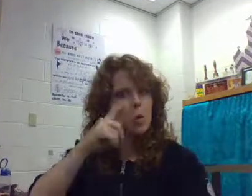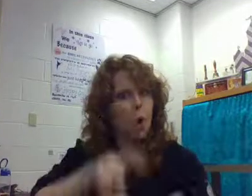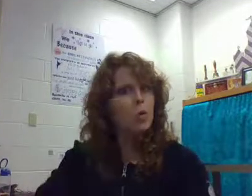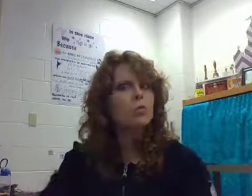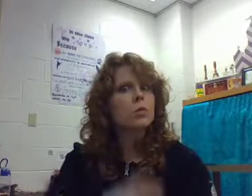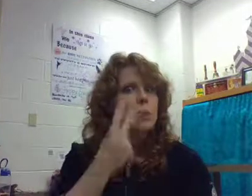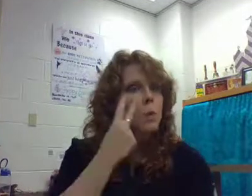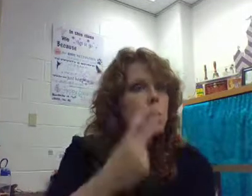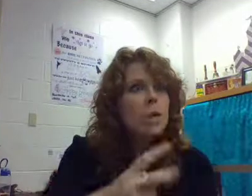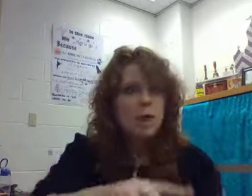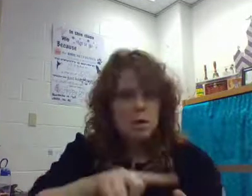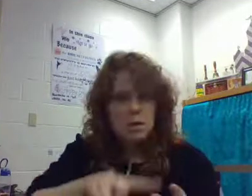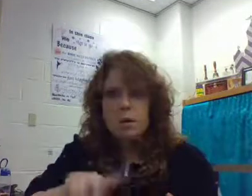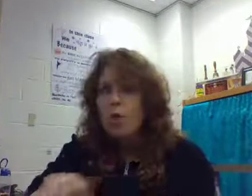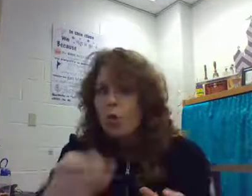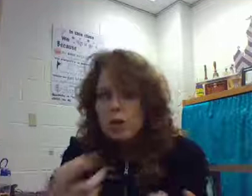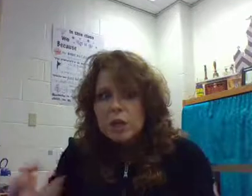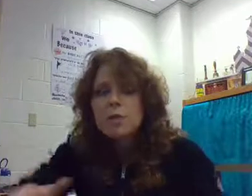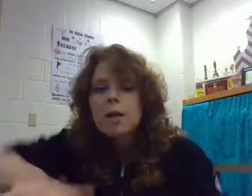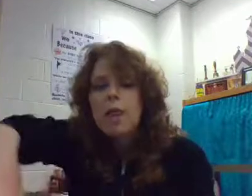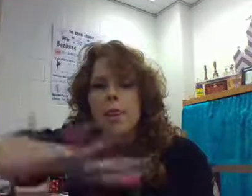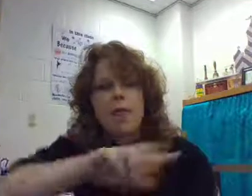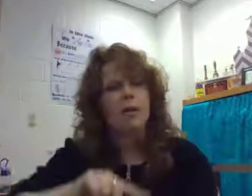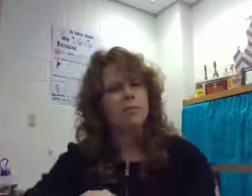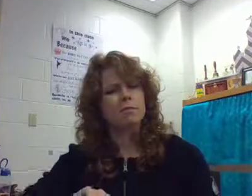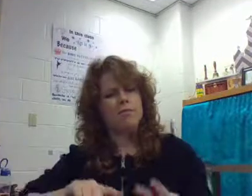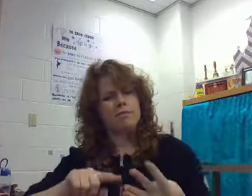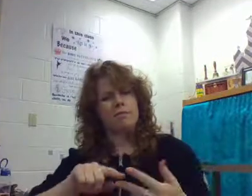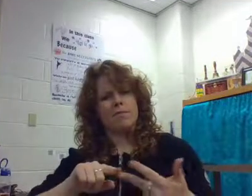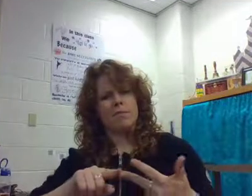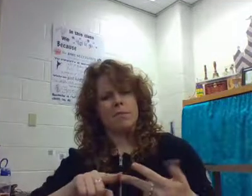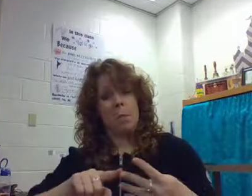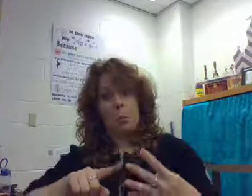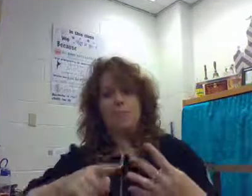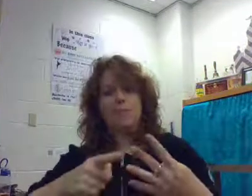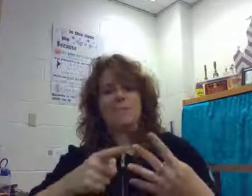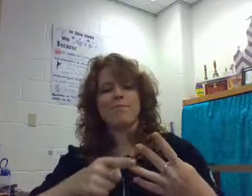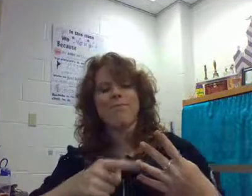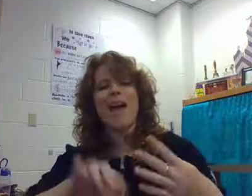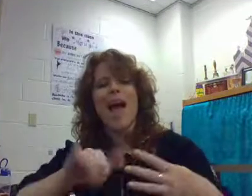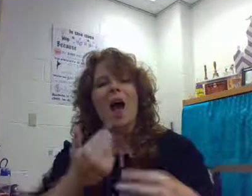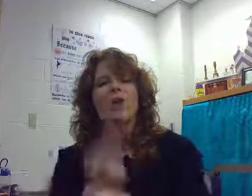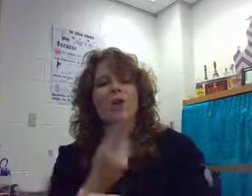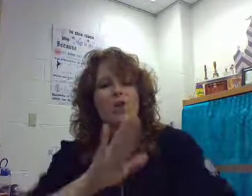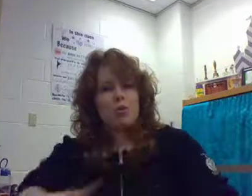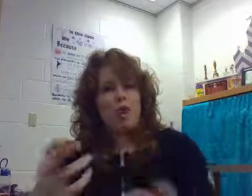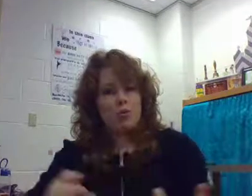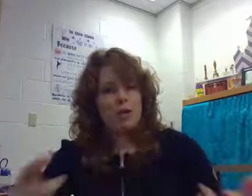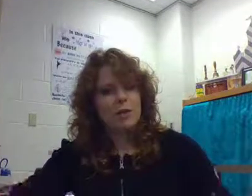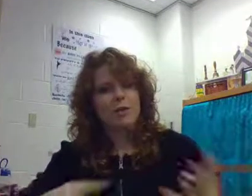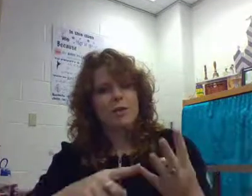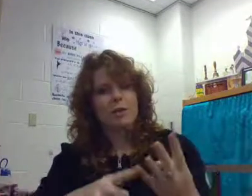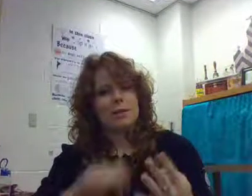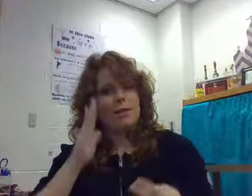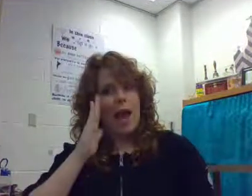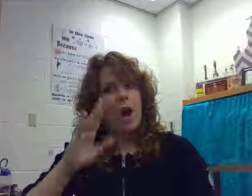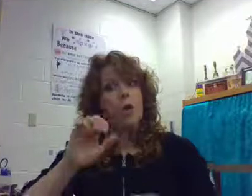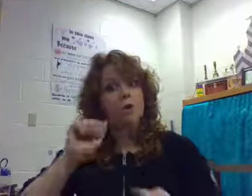what resources were there, how you think they use those resources, and if it could be used year-round. Good job.